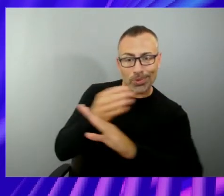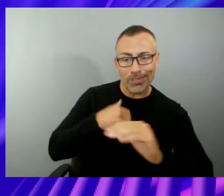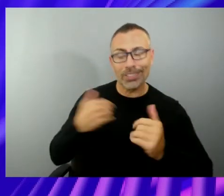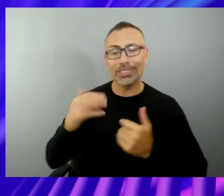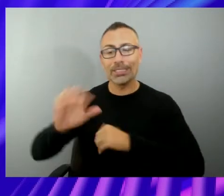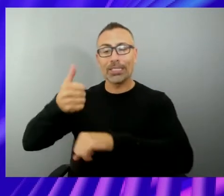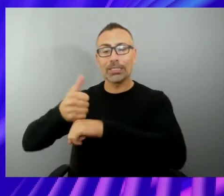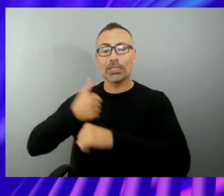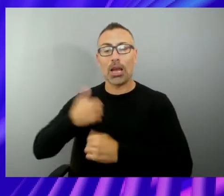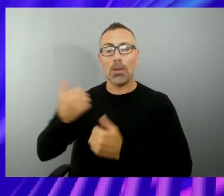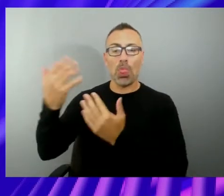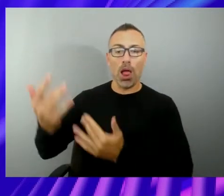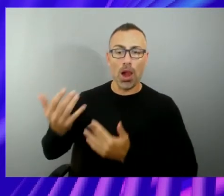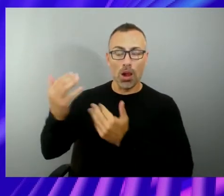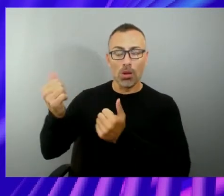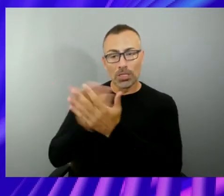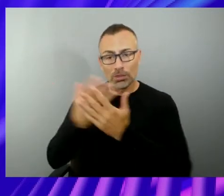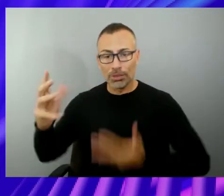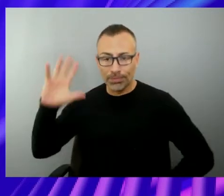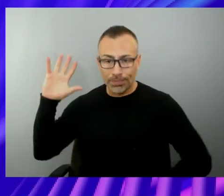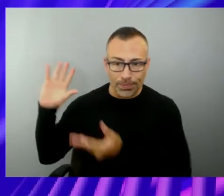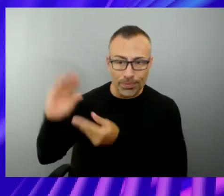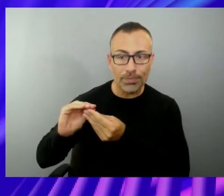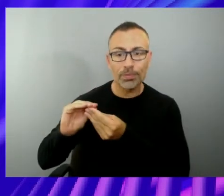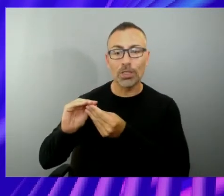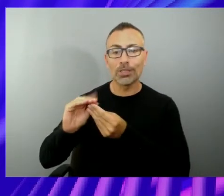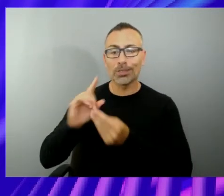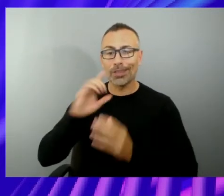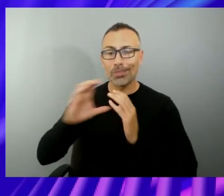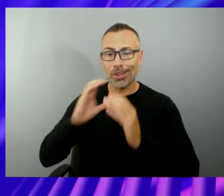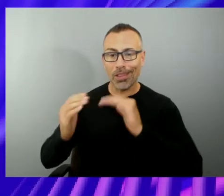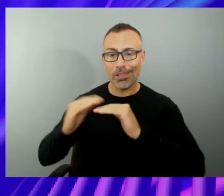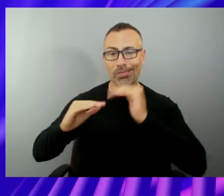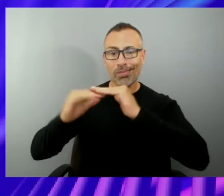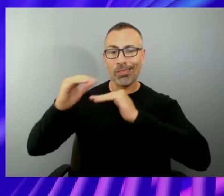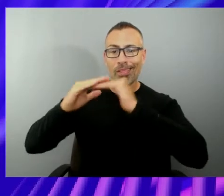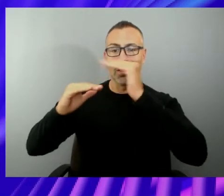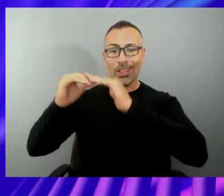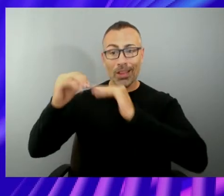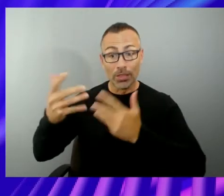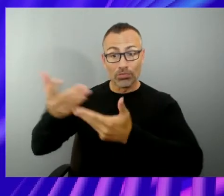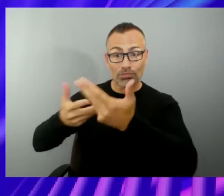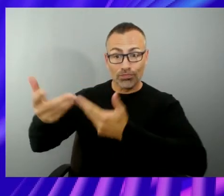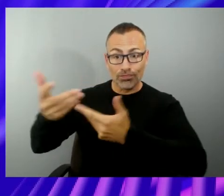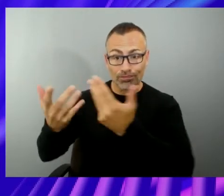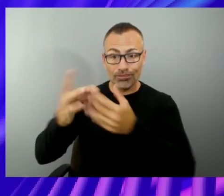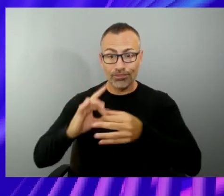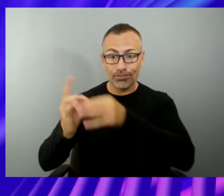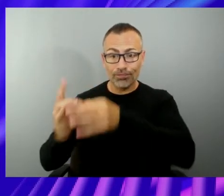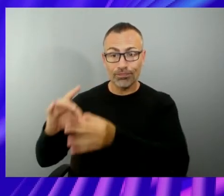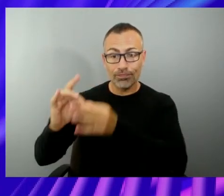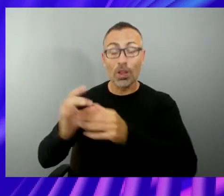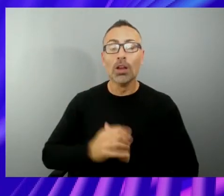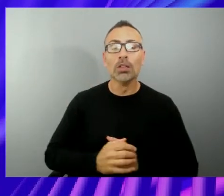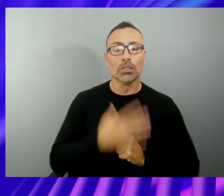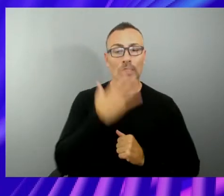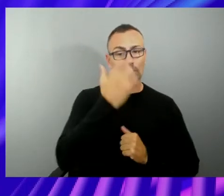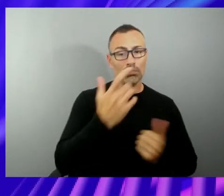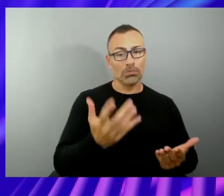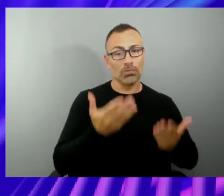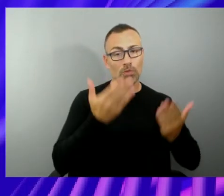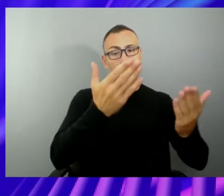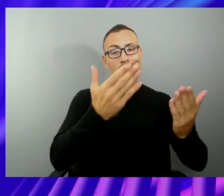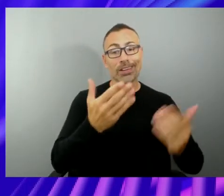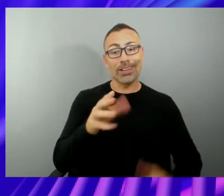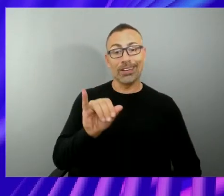a communication that is involved between these different nodes. So that's why it's recommended that use a bigger, if you